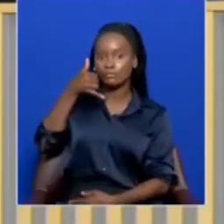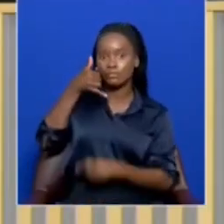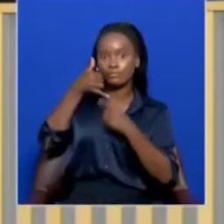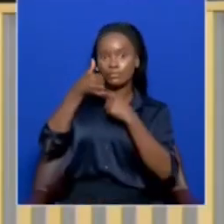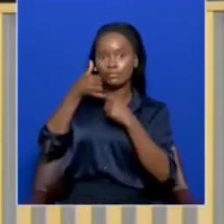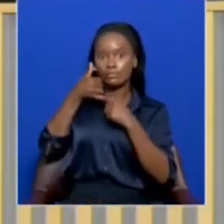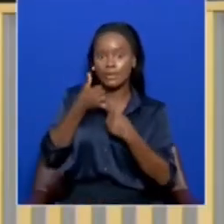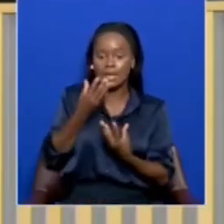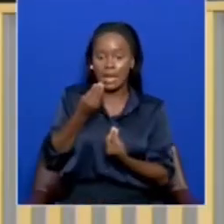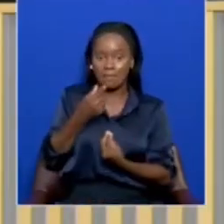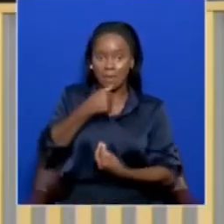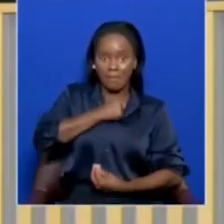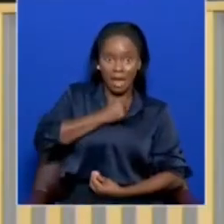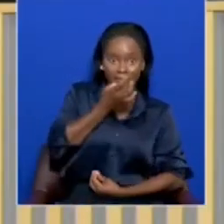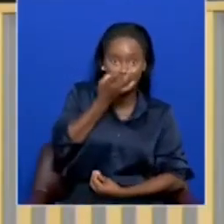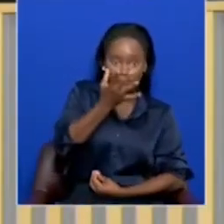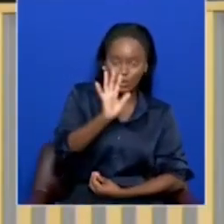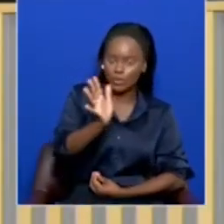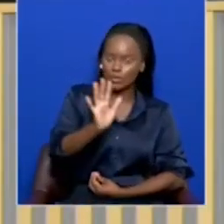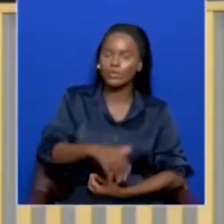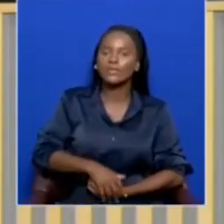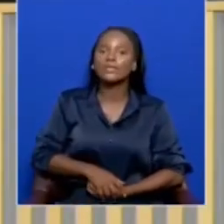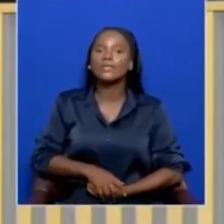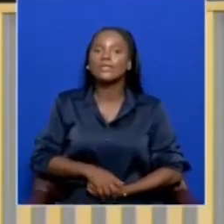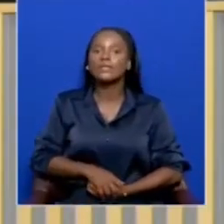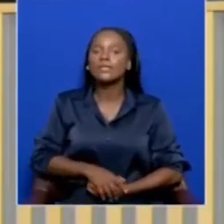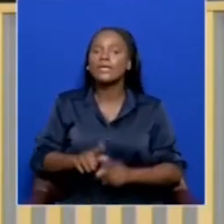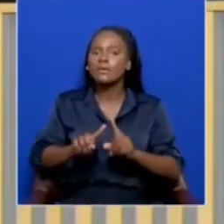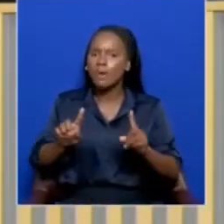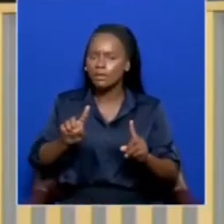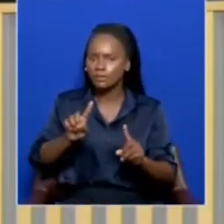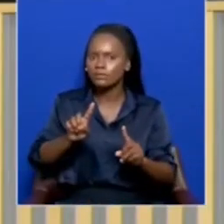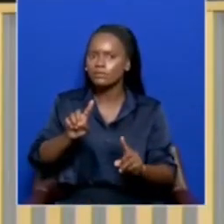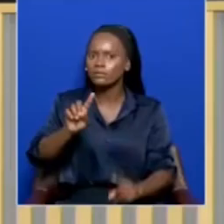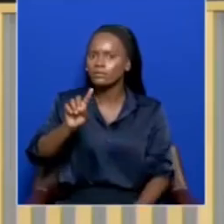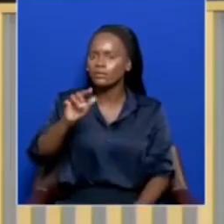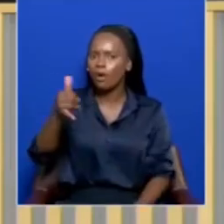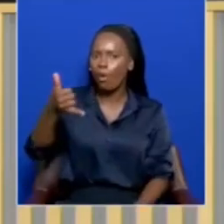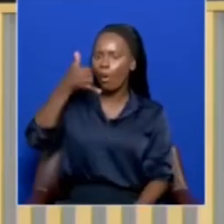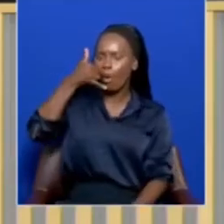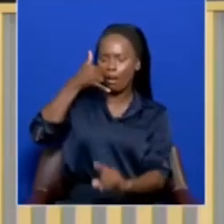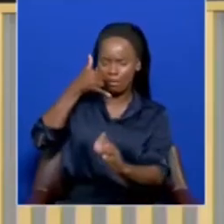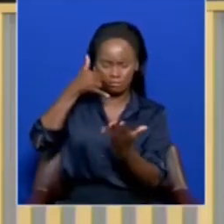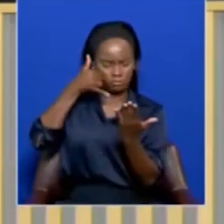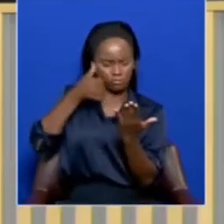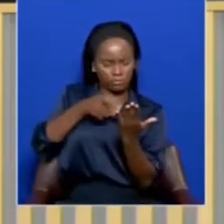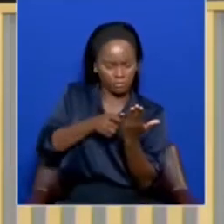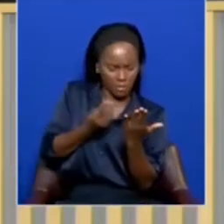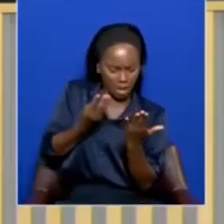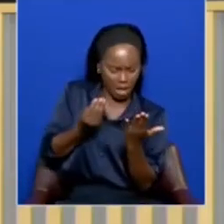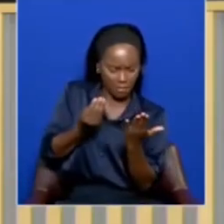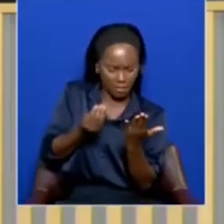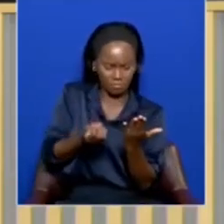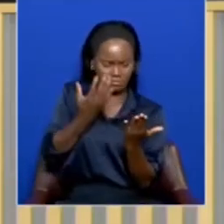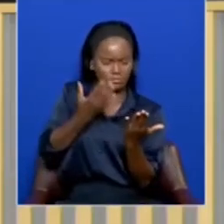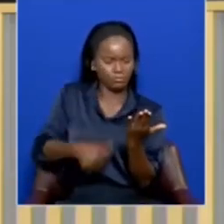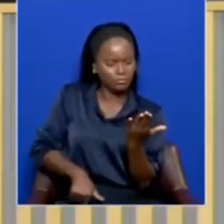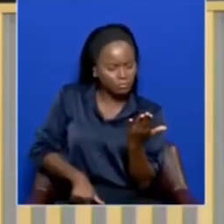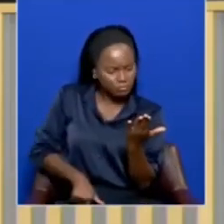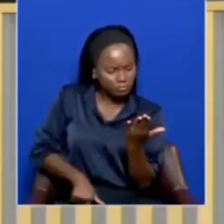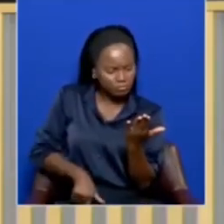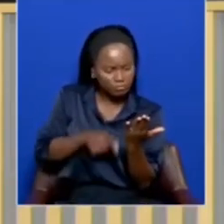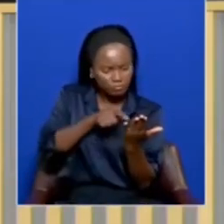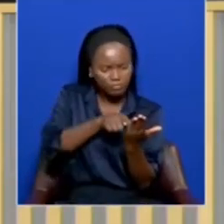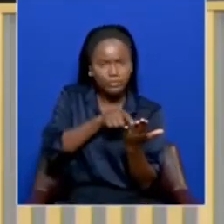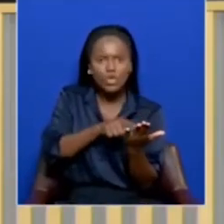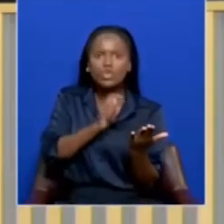number of the incoming call reflected on my phone in my Truecaller app. That